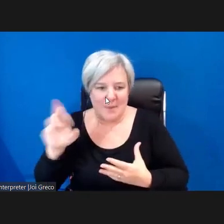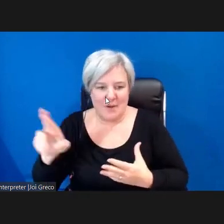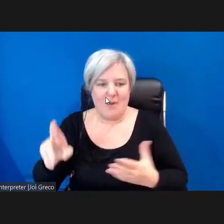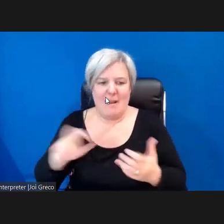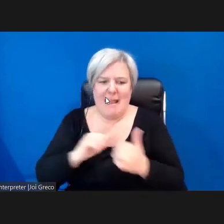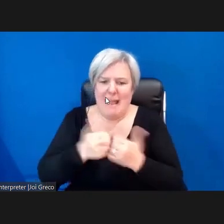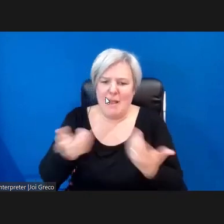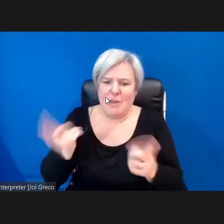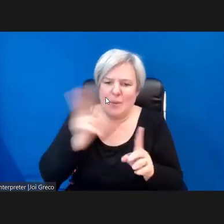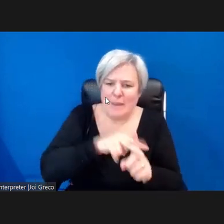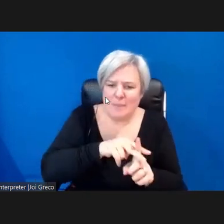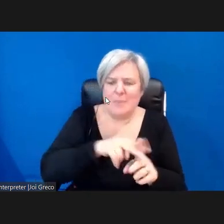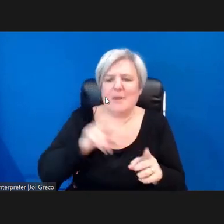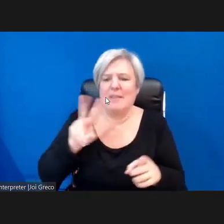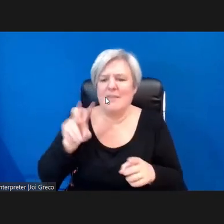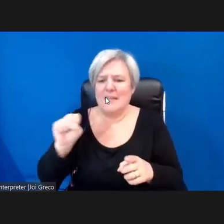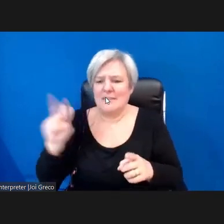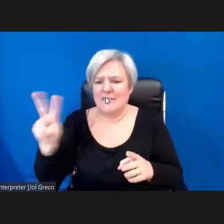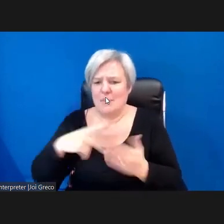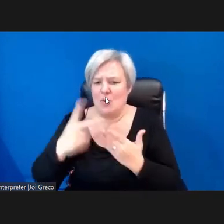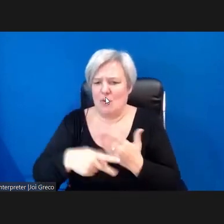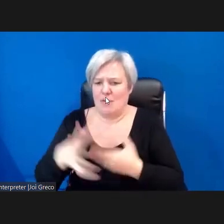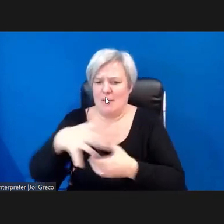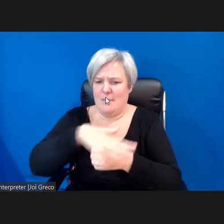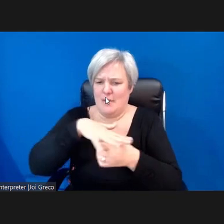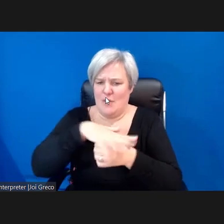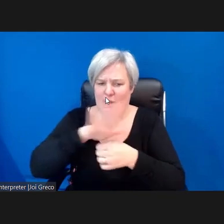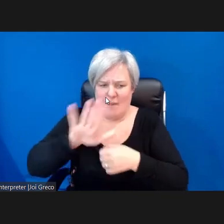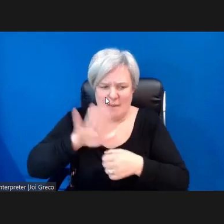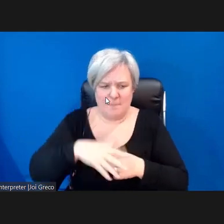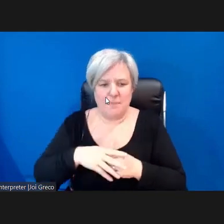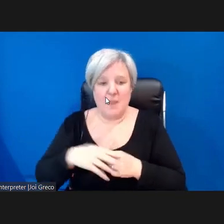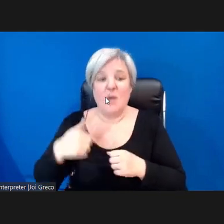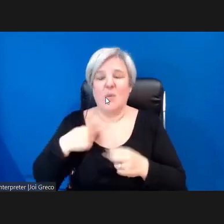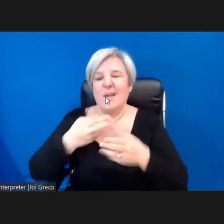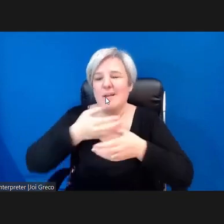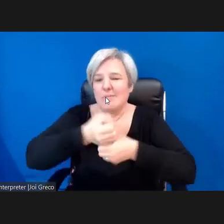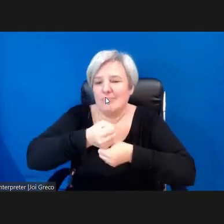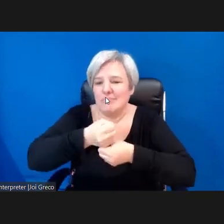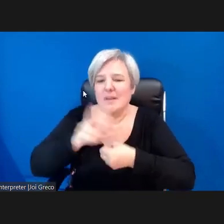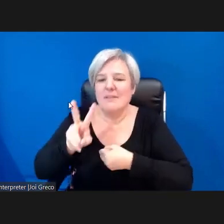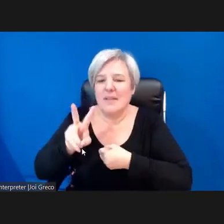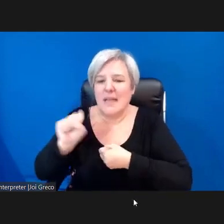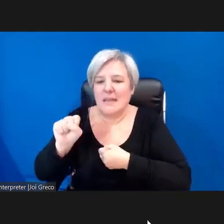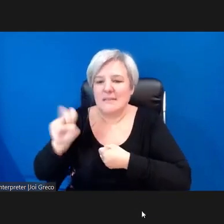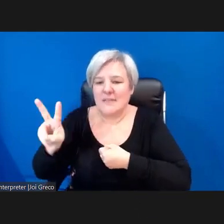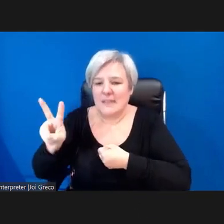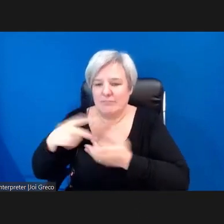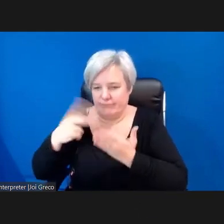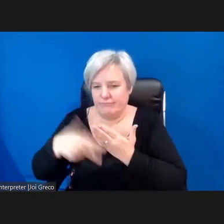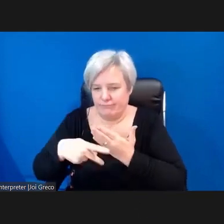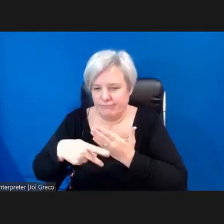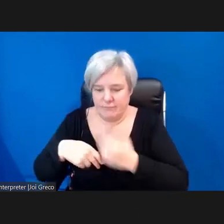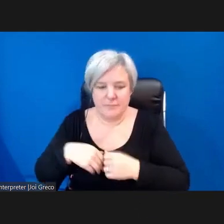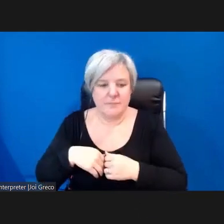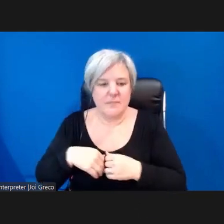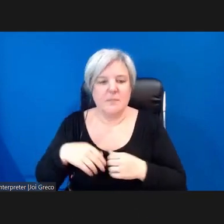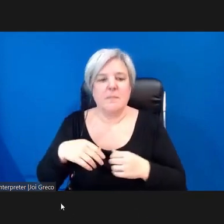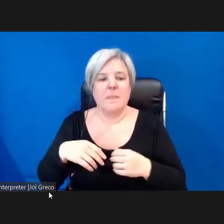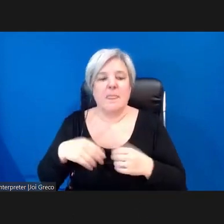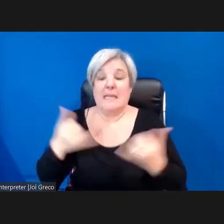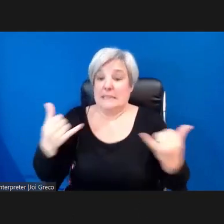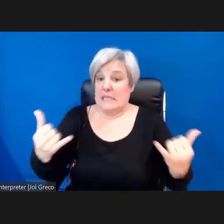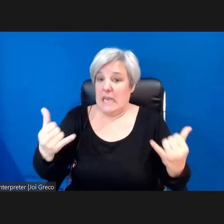to implement the virtual site visit program, which we refer to as the VSV. Today, we will